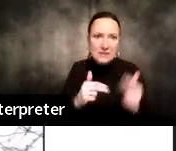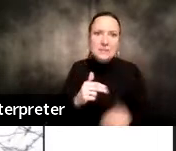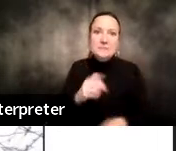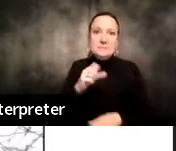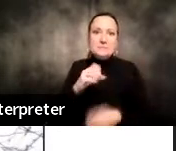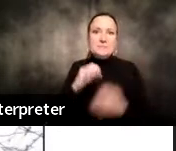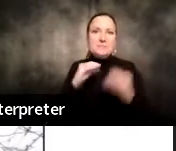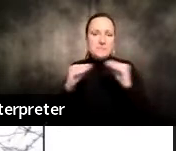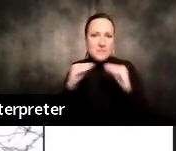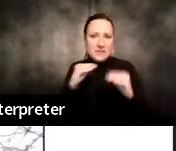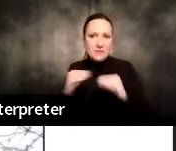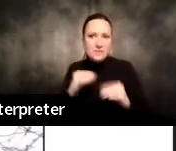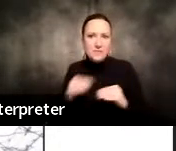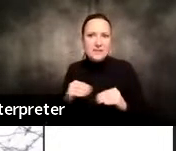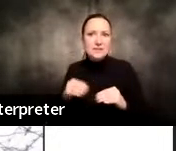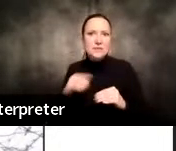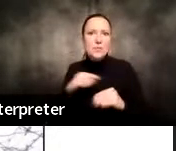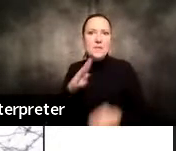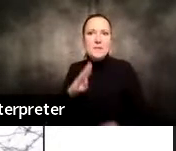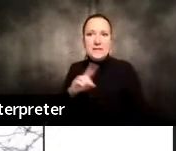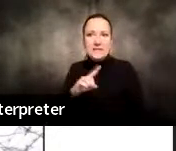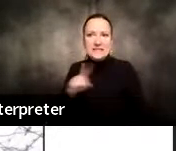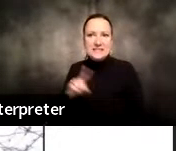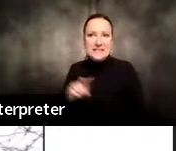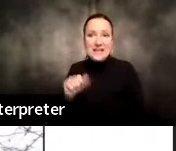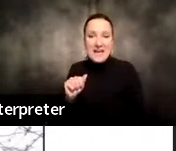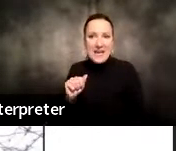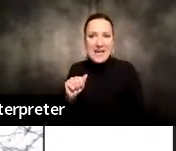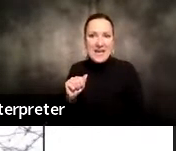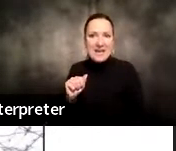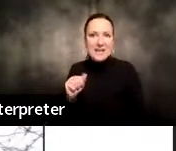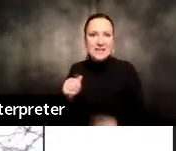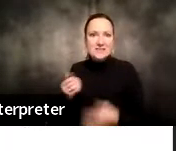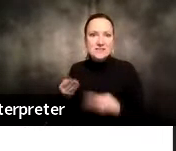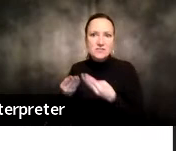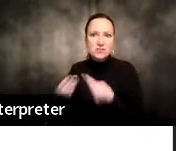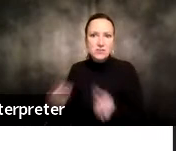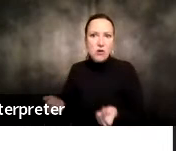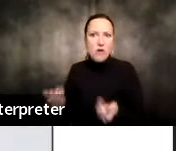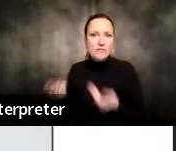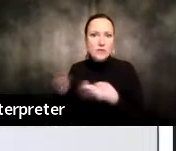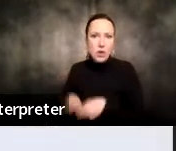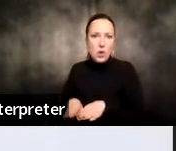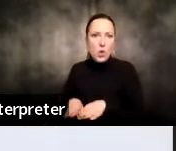at the conclusion of the BZA case. So this